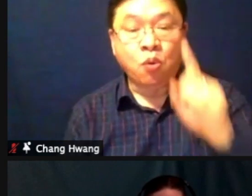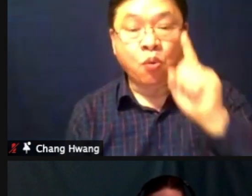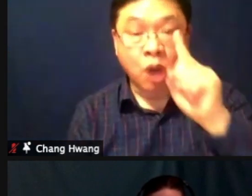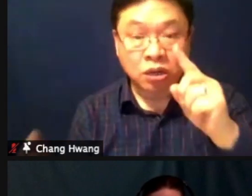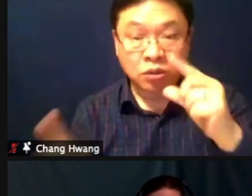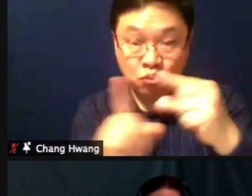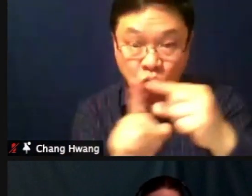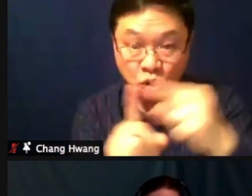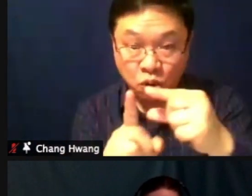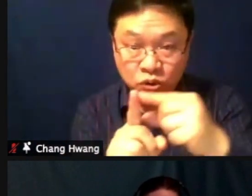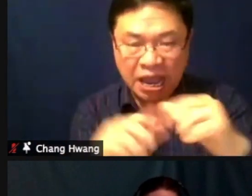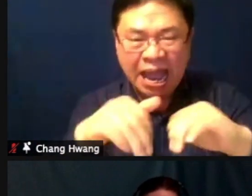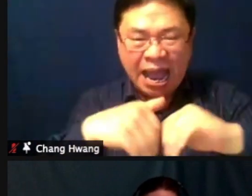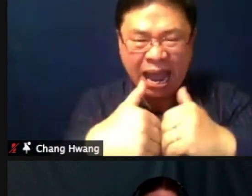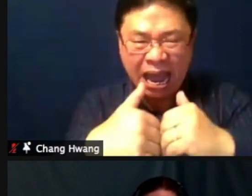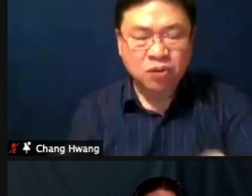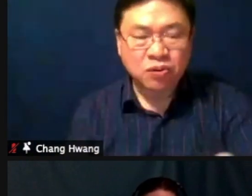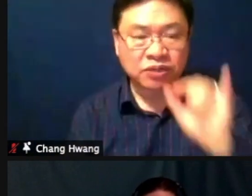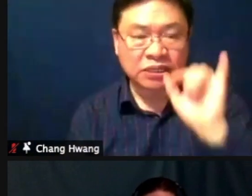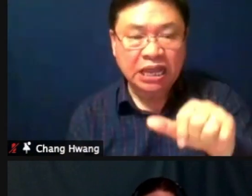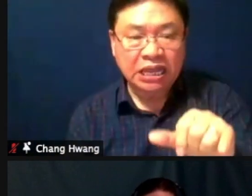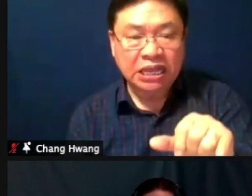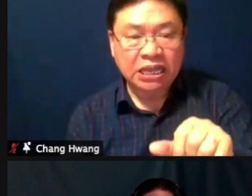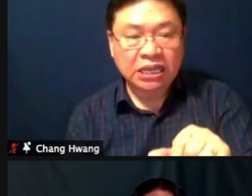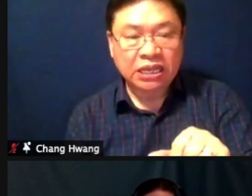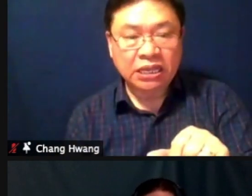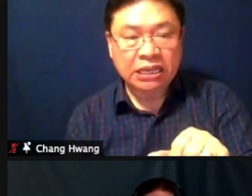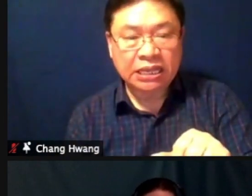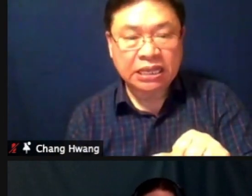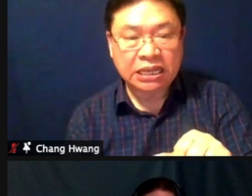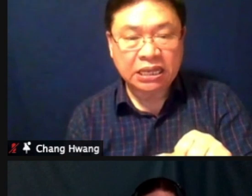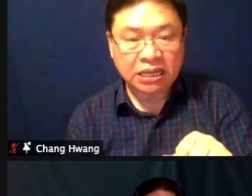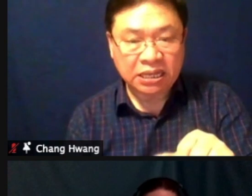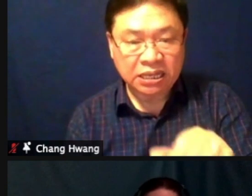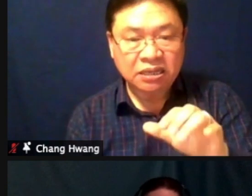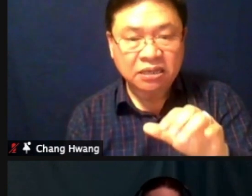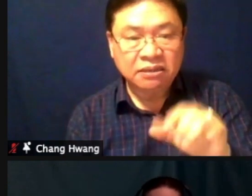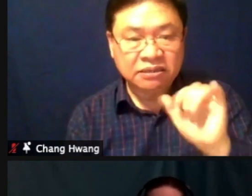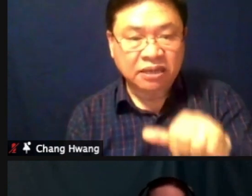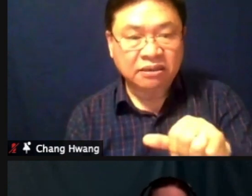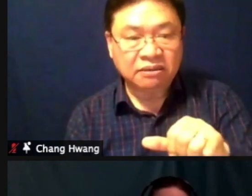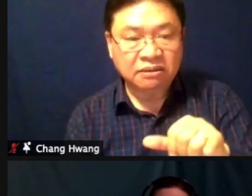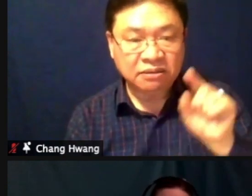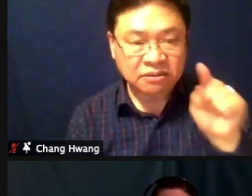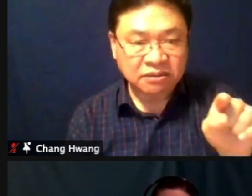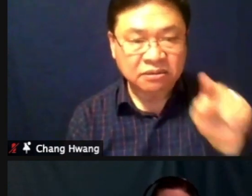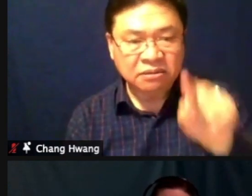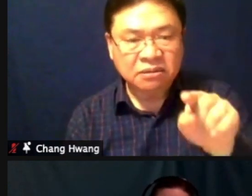phoneme, spoken language phoneme, right? We've got of a single word. So say we'll analyze a single word.